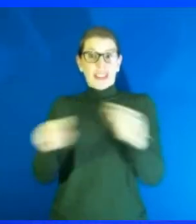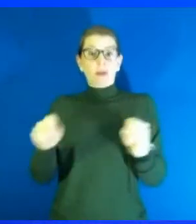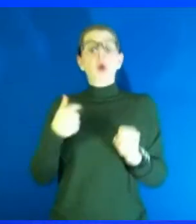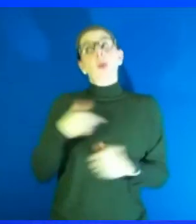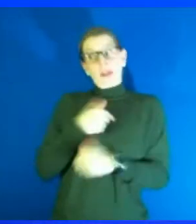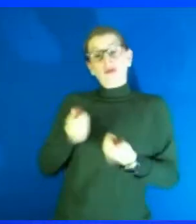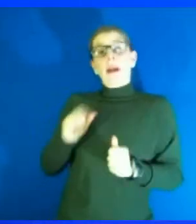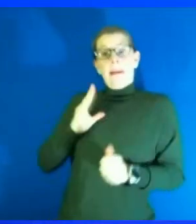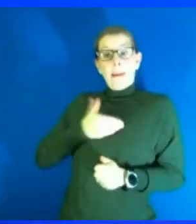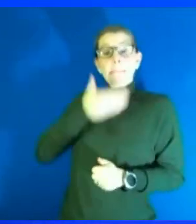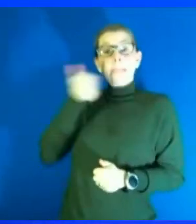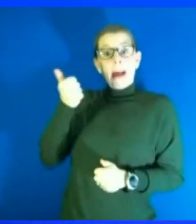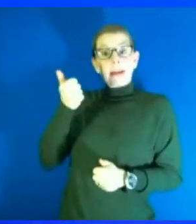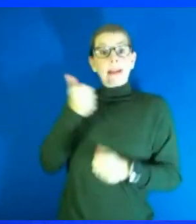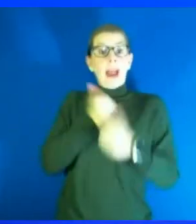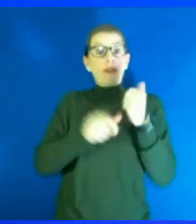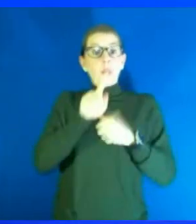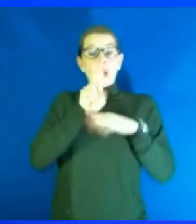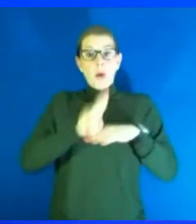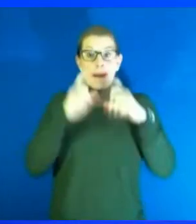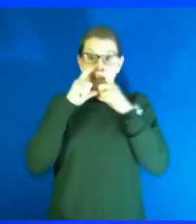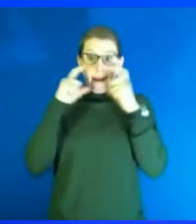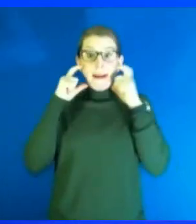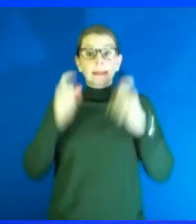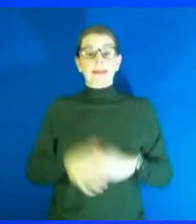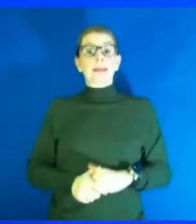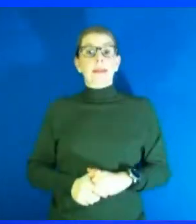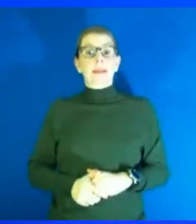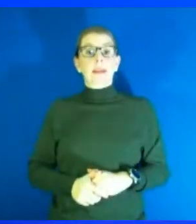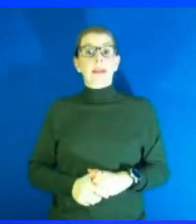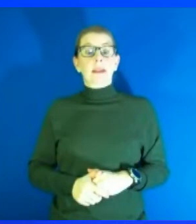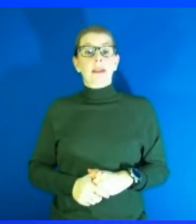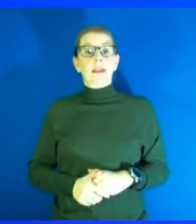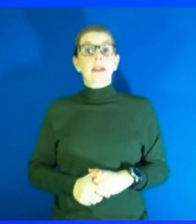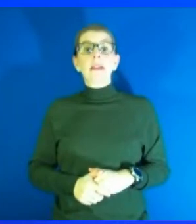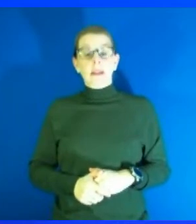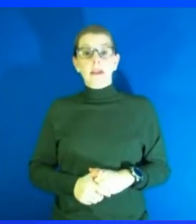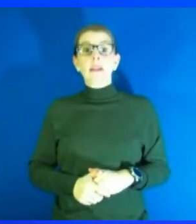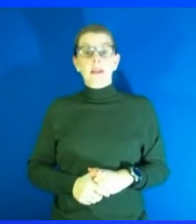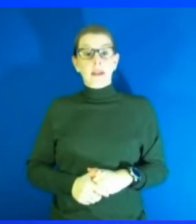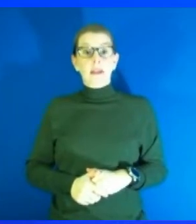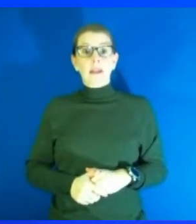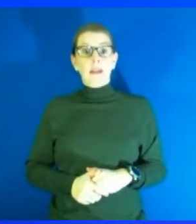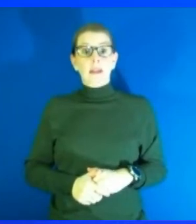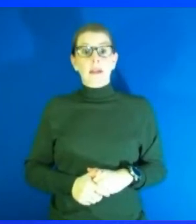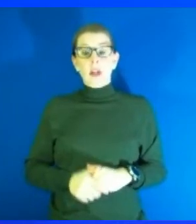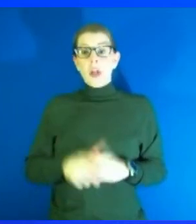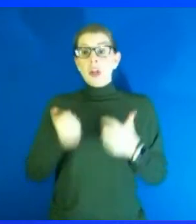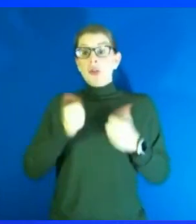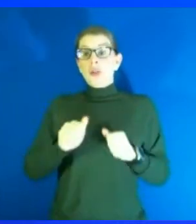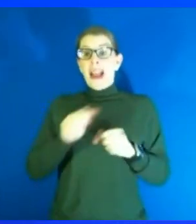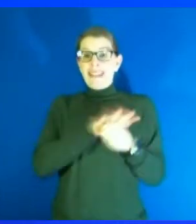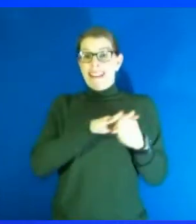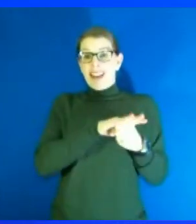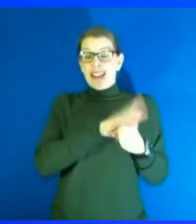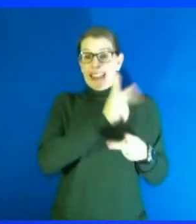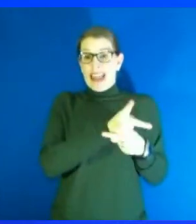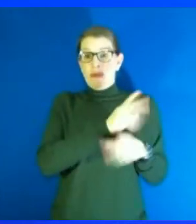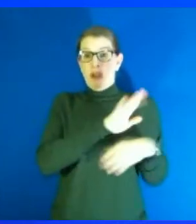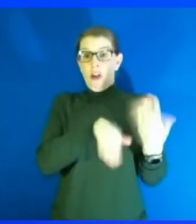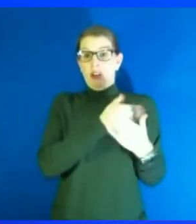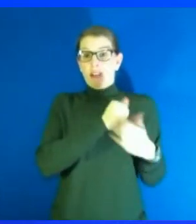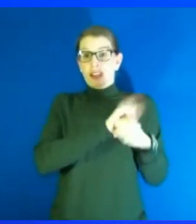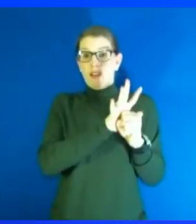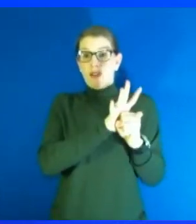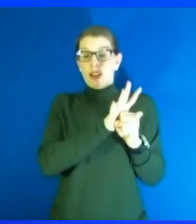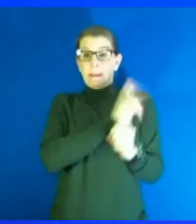sure that everyone's wearing a mask. We do have a area in the emergency room where we try to keep our COVID patients separated, but